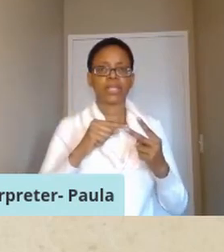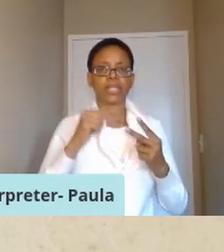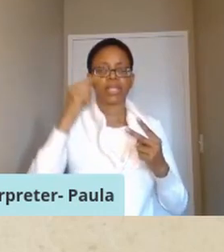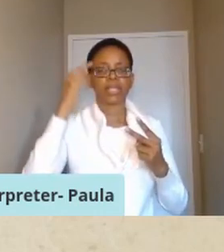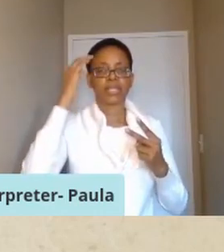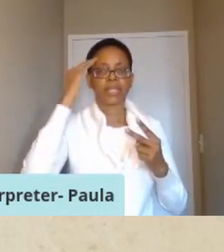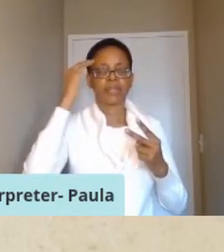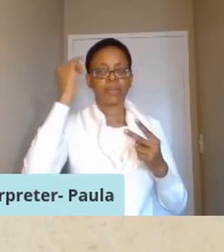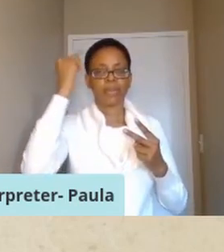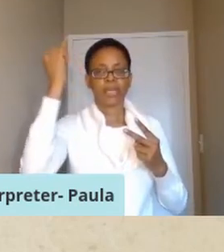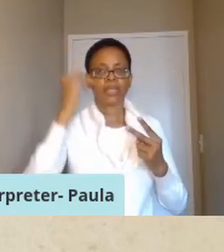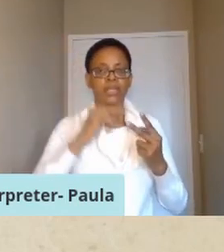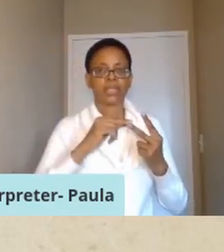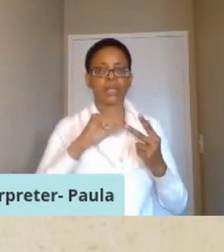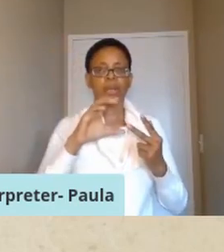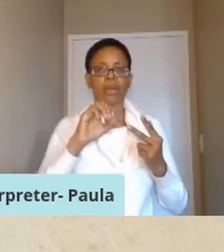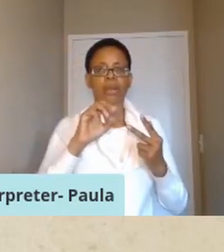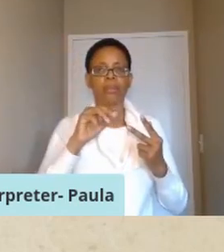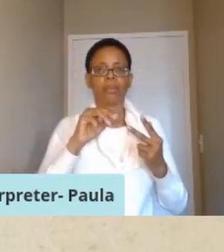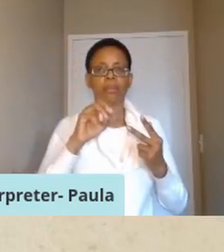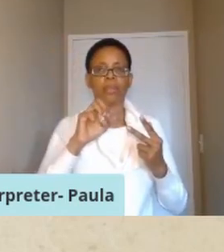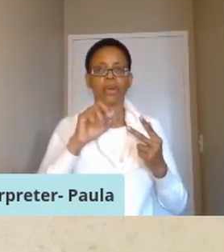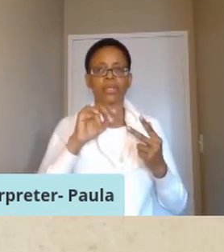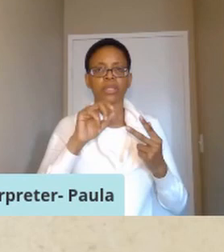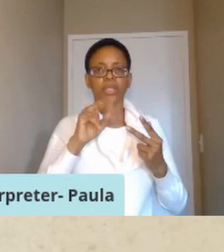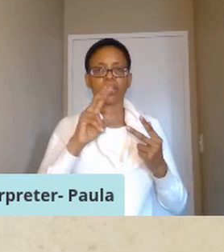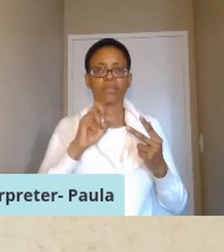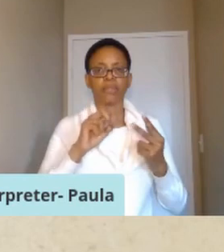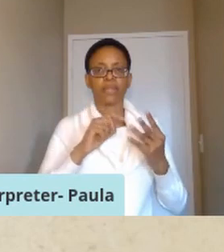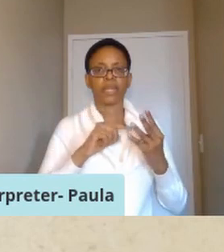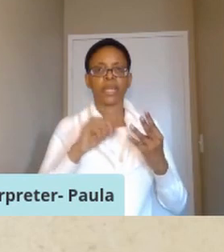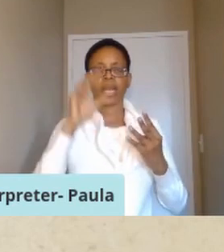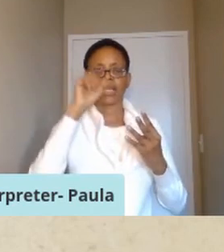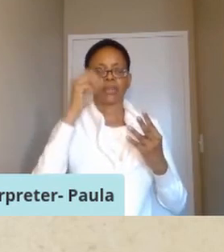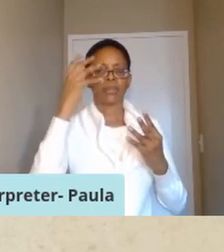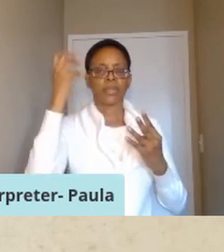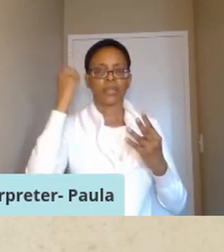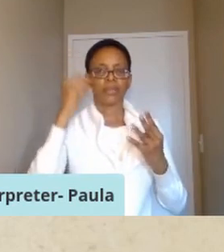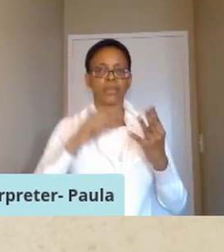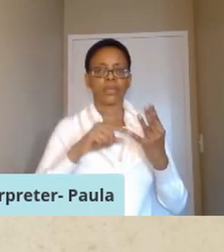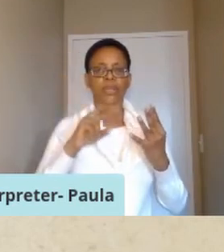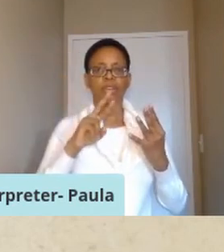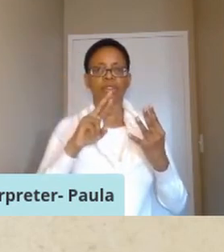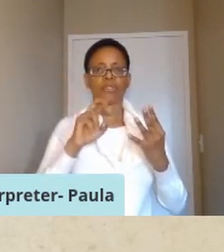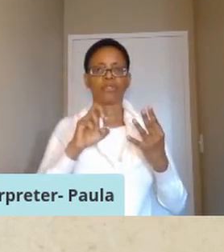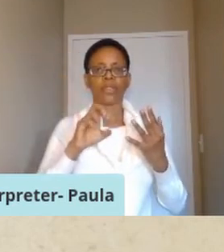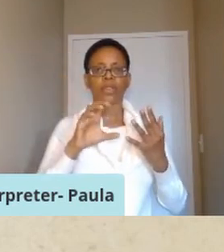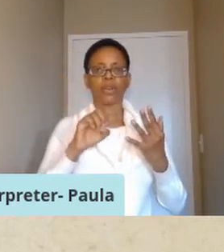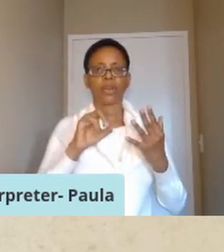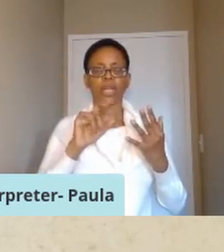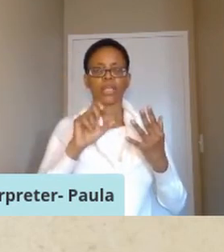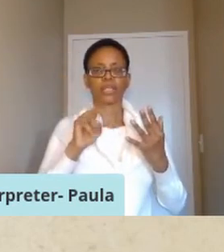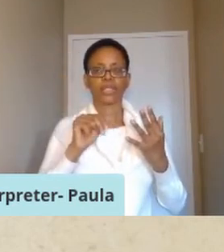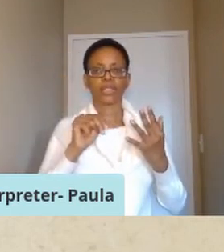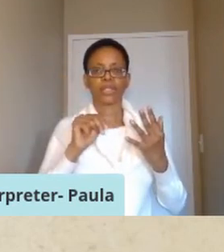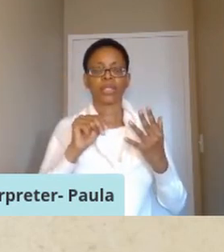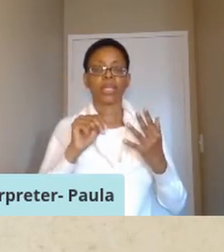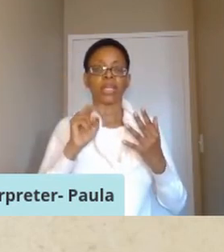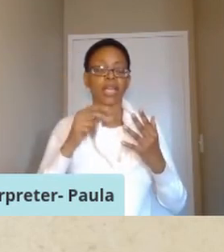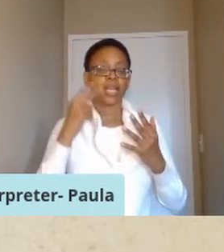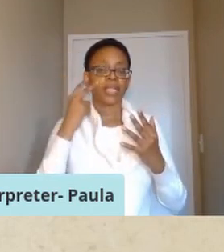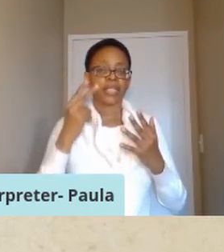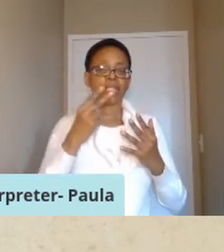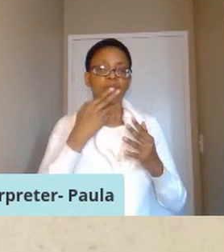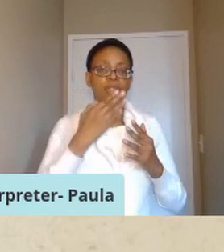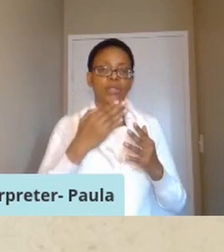imagination, compositive, estimation and memory, and recollection, which perceive goodness or evil,